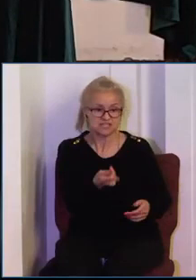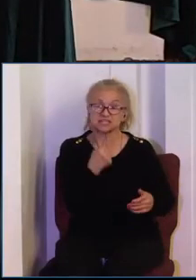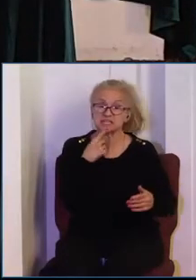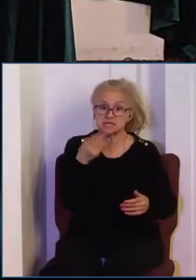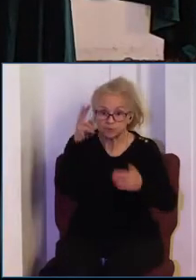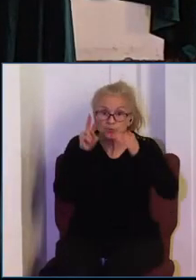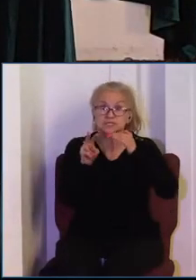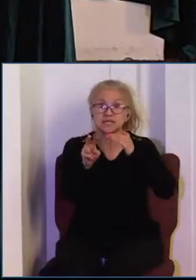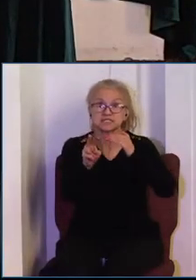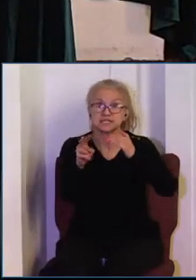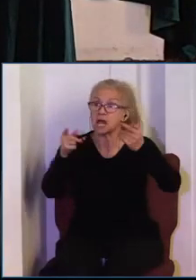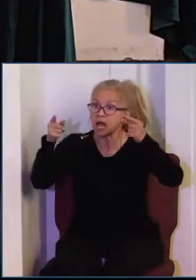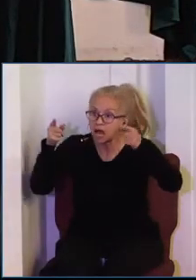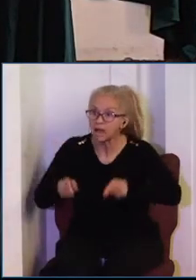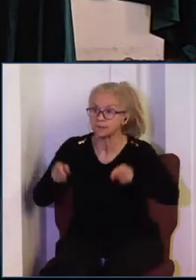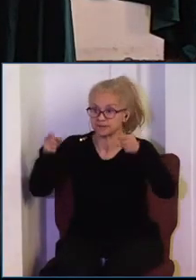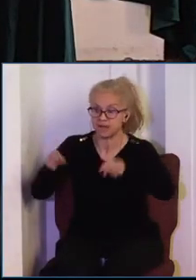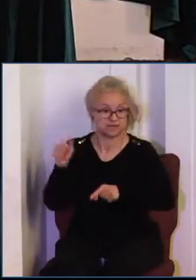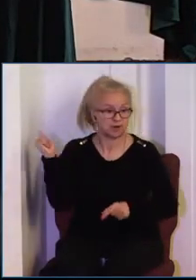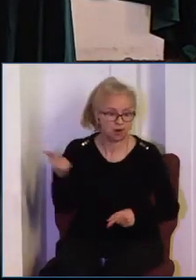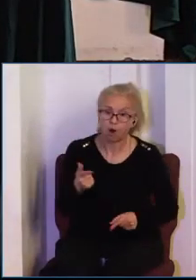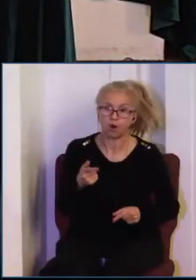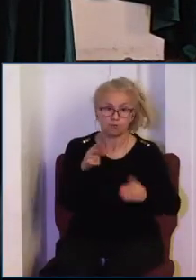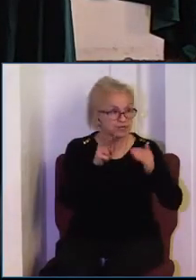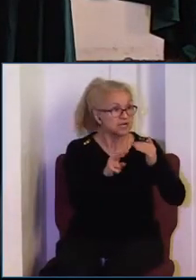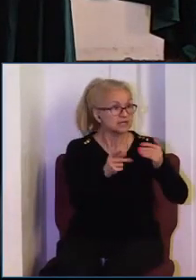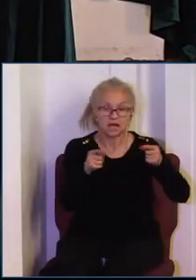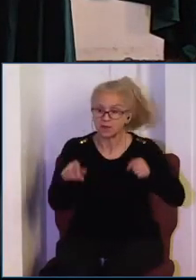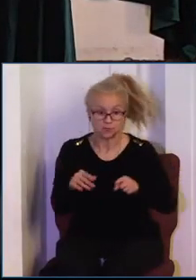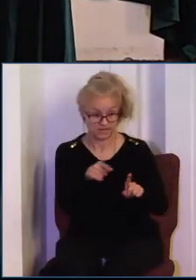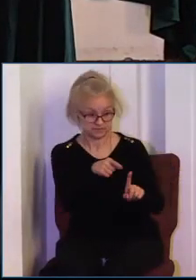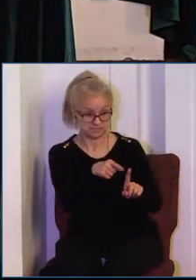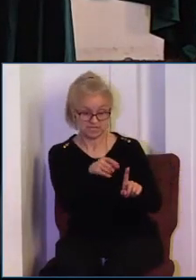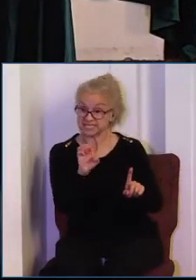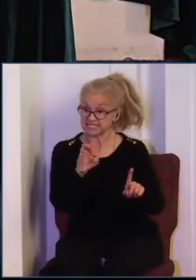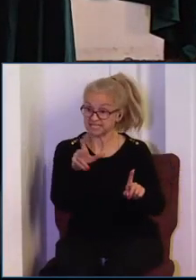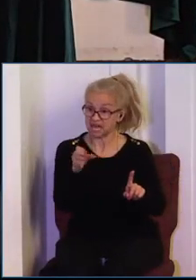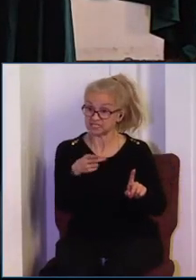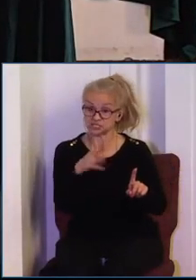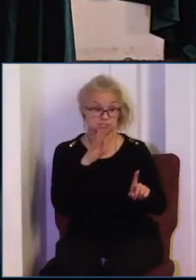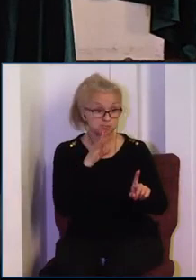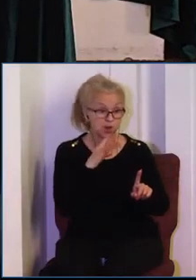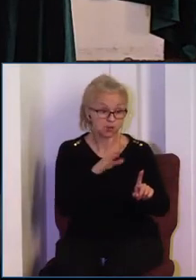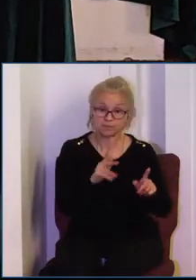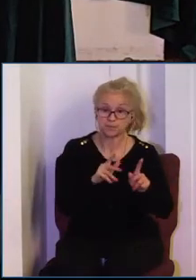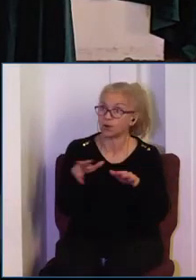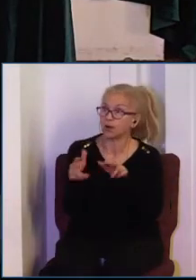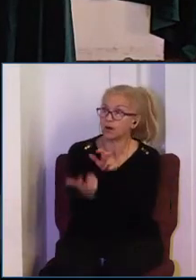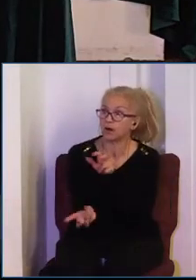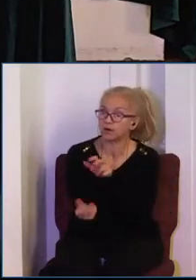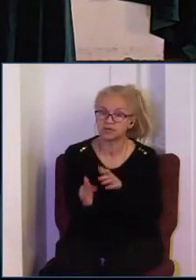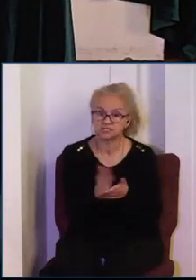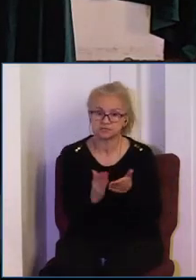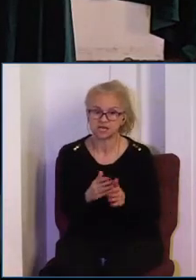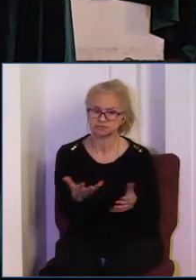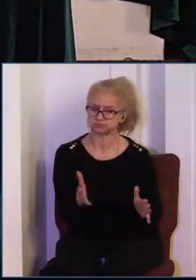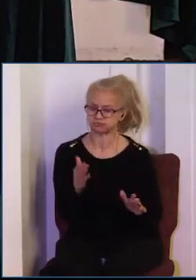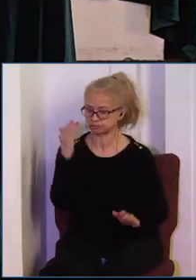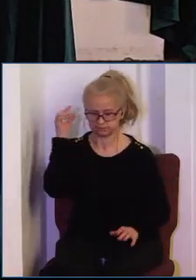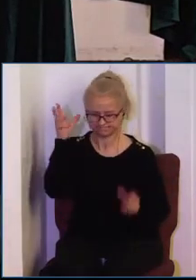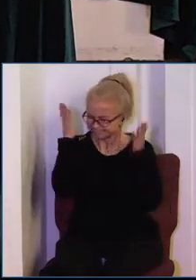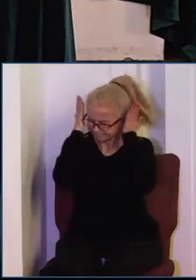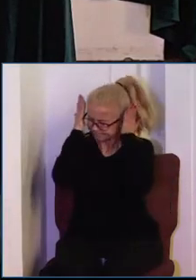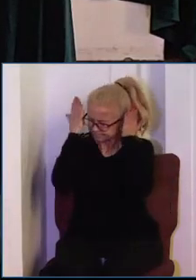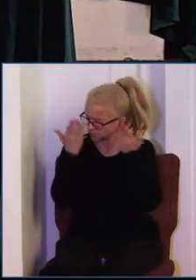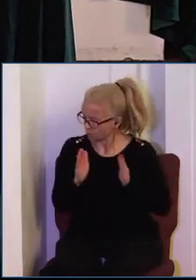prophesied came to pass. So when Elijah spoke, people listened. Now, sometimes they didn't want to hear it because